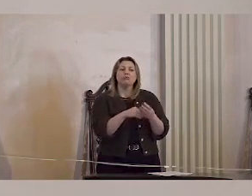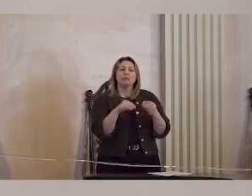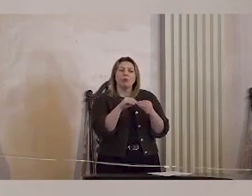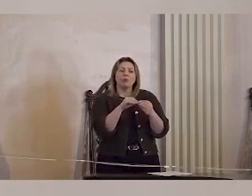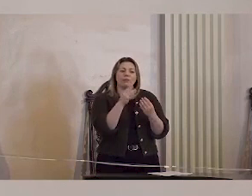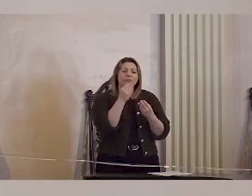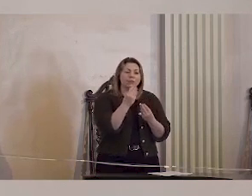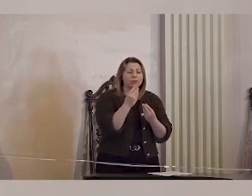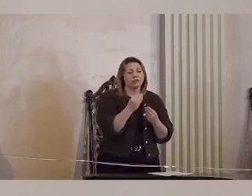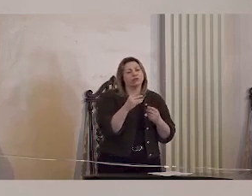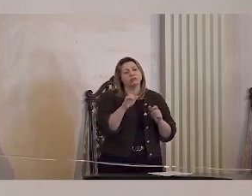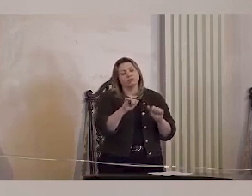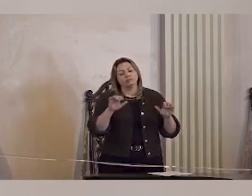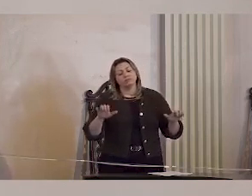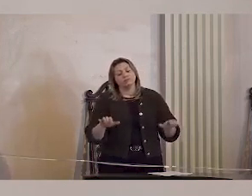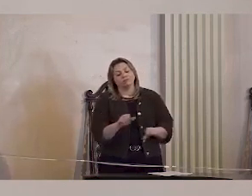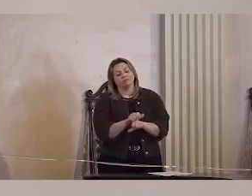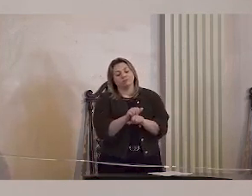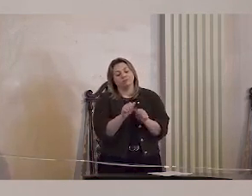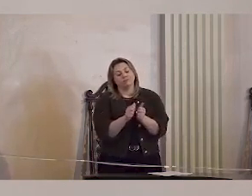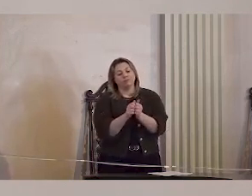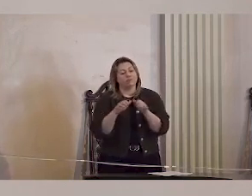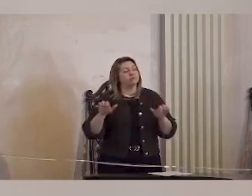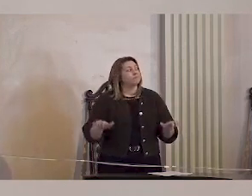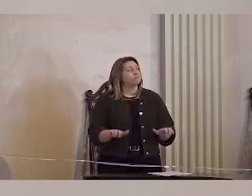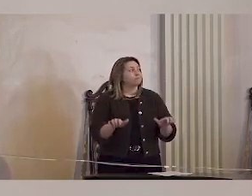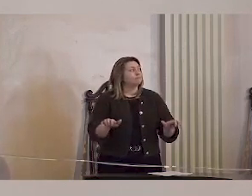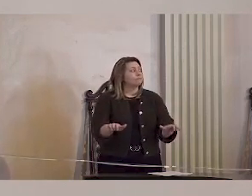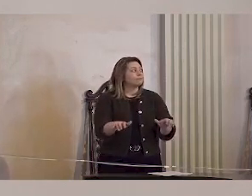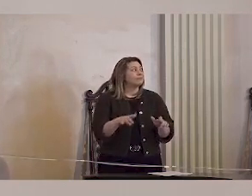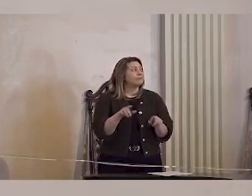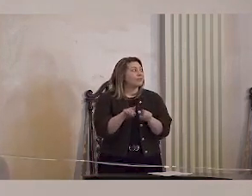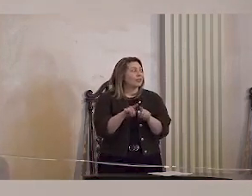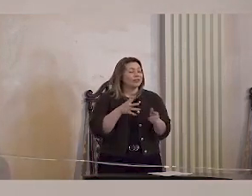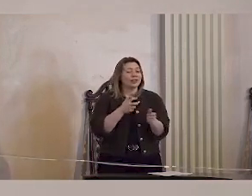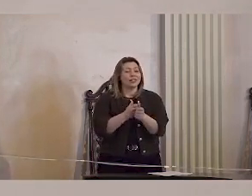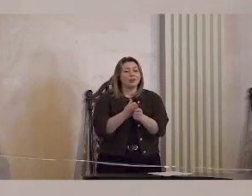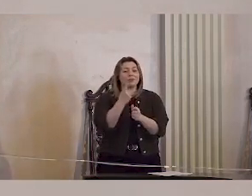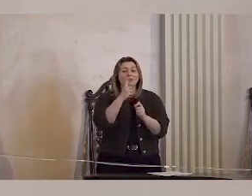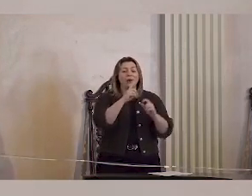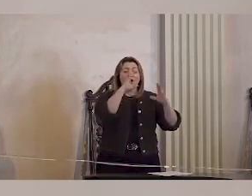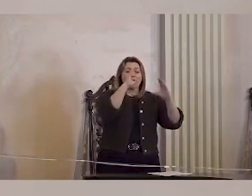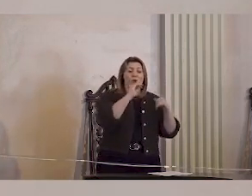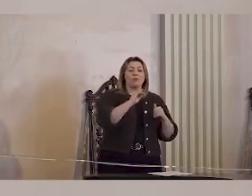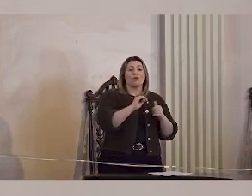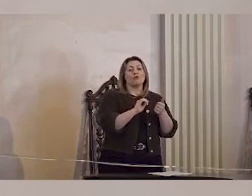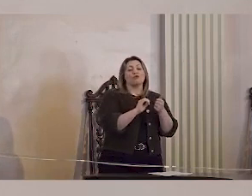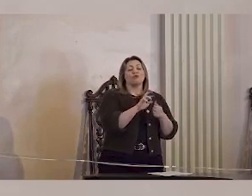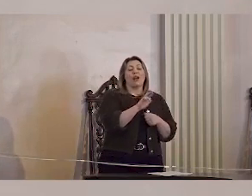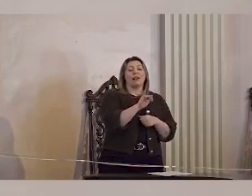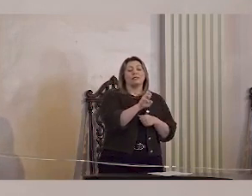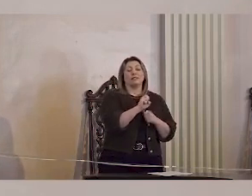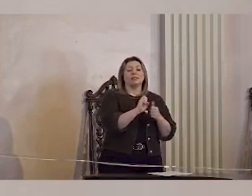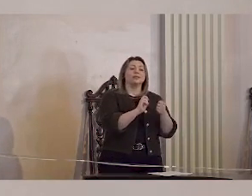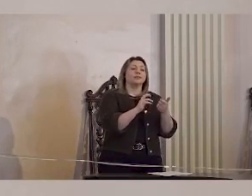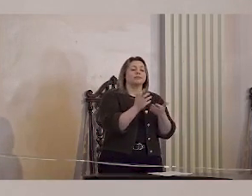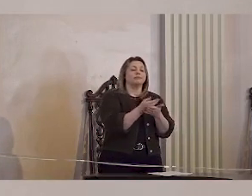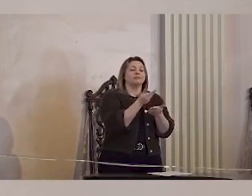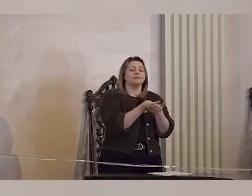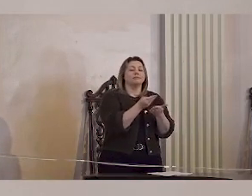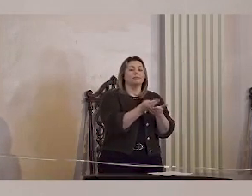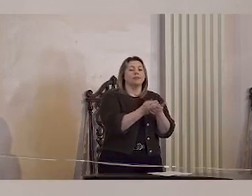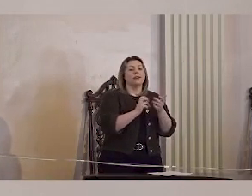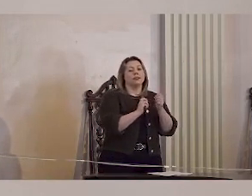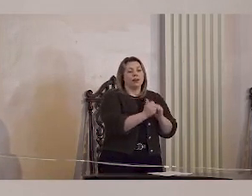and take collective action. I have an update on the Hope Rises Capital campaign.